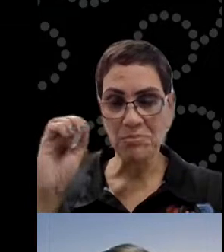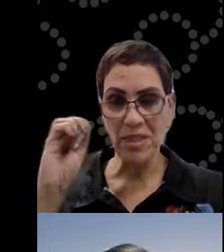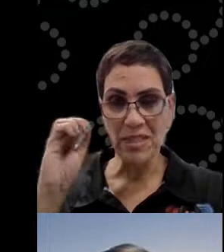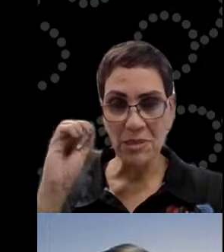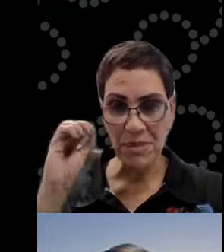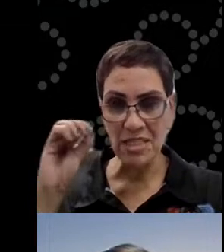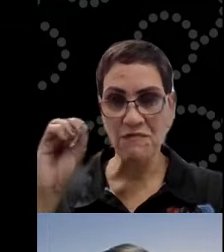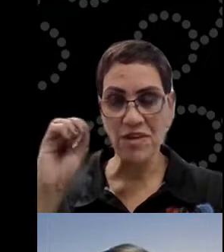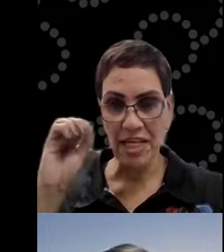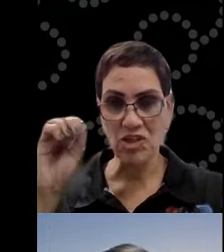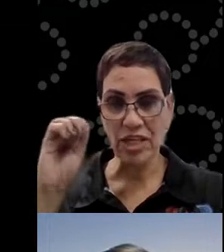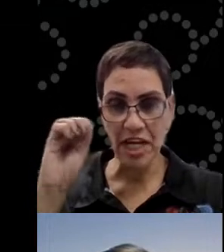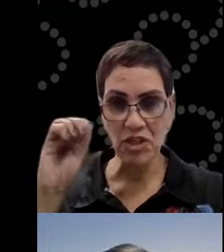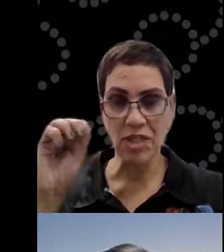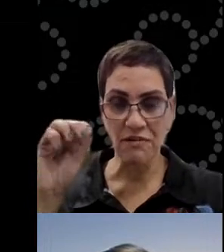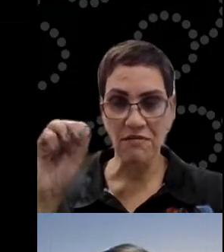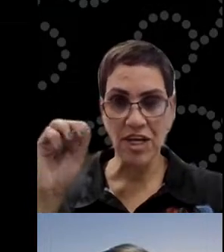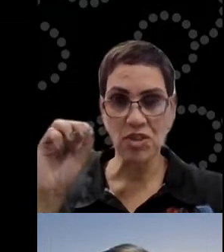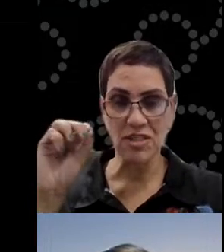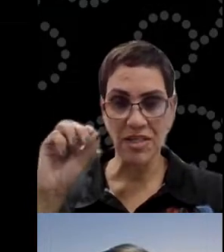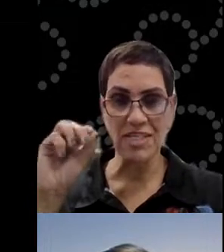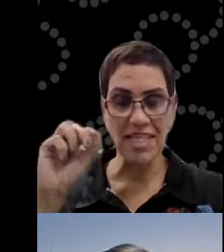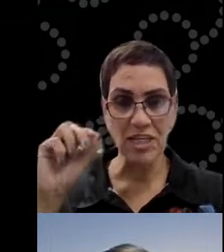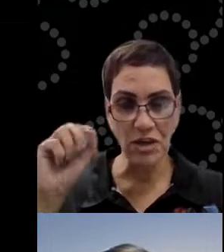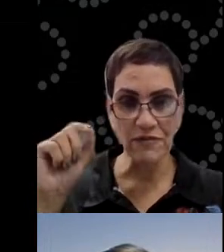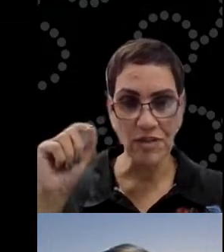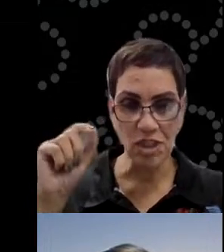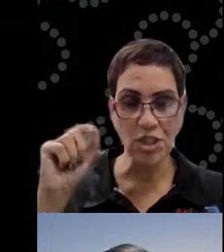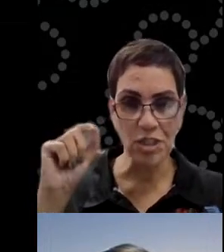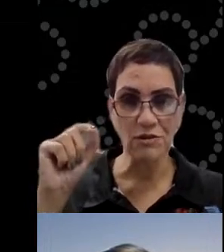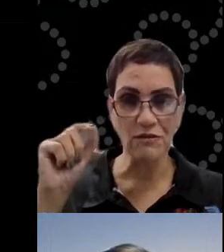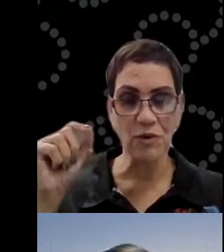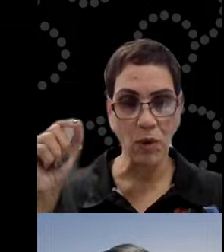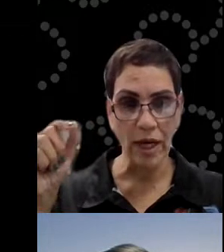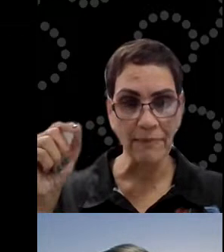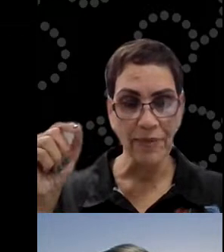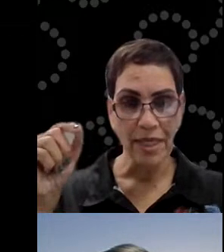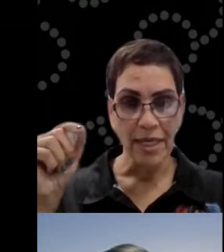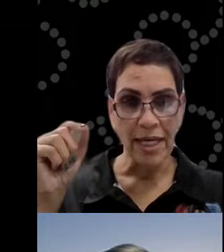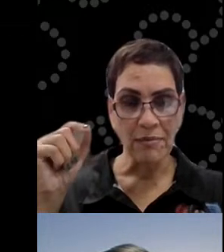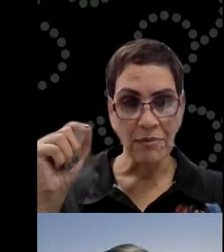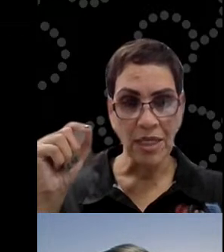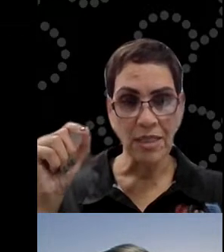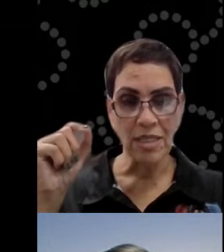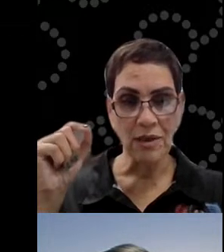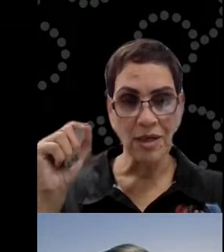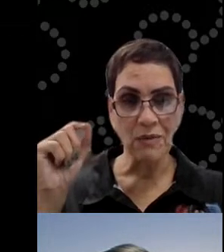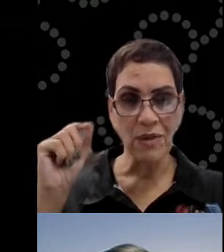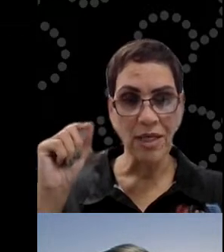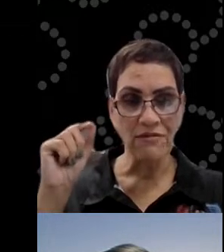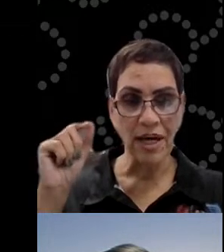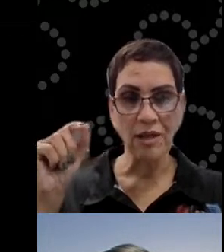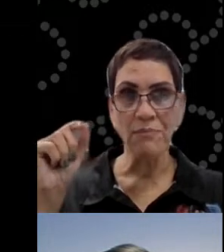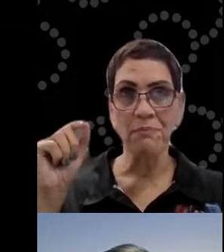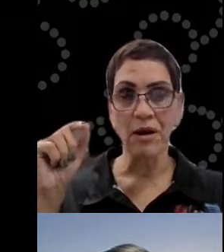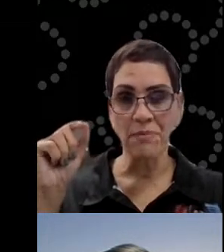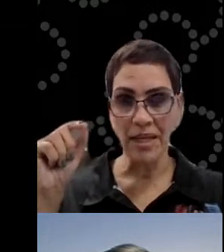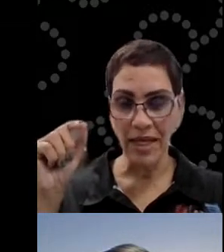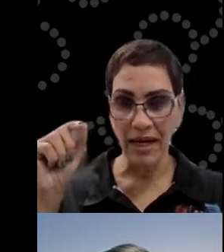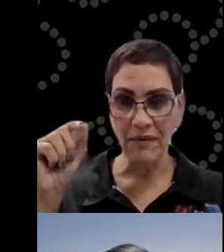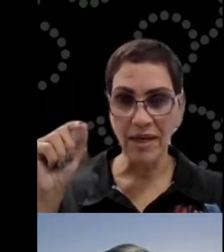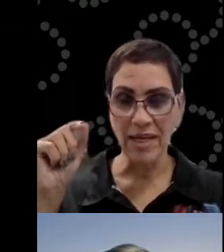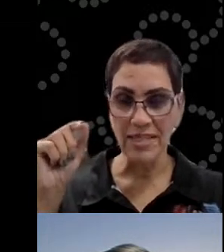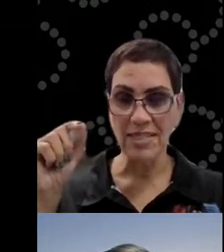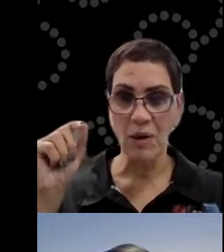developing discipline-specific education innovations means that you have to teach in a different way. And it means that when we